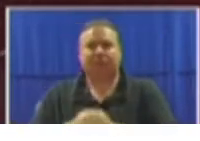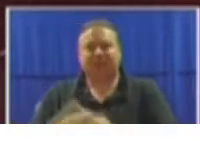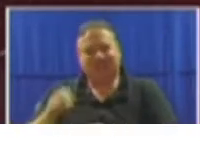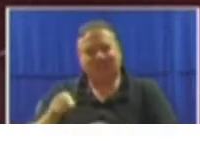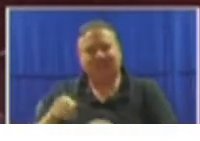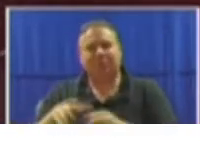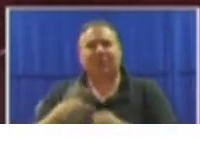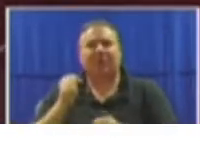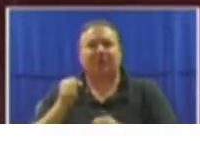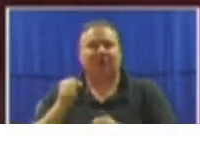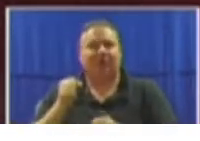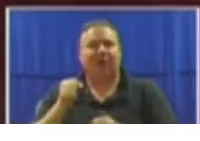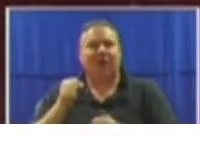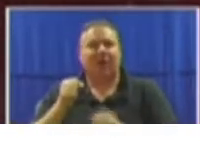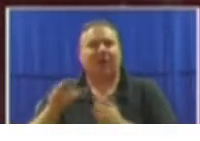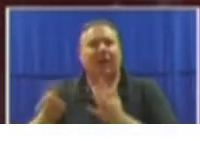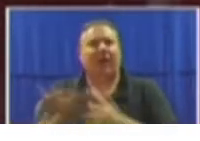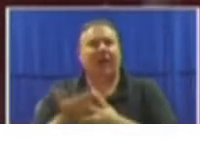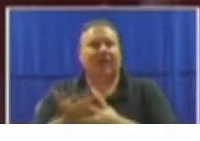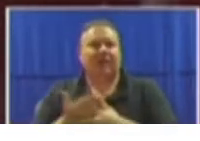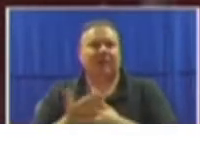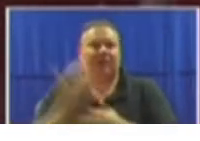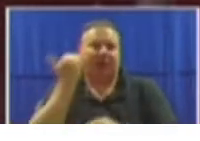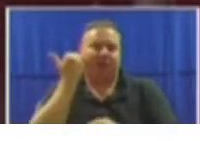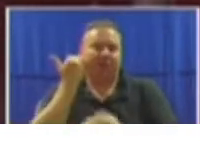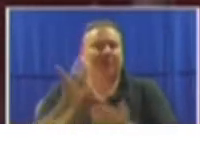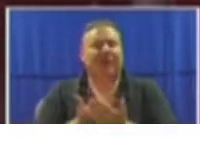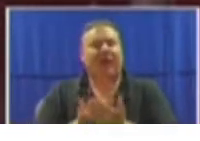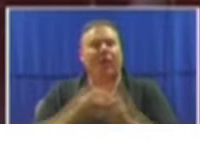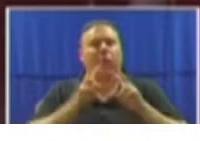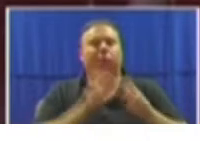prima facie case so that the state can pursue it.